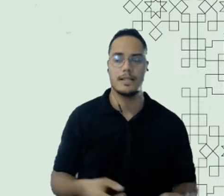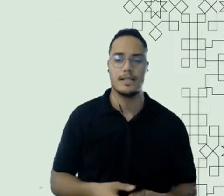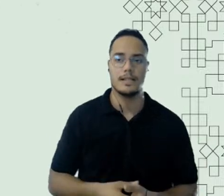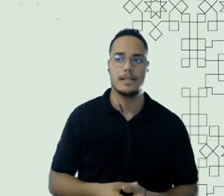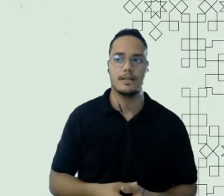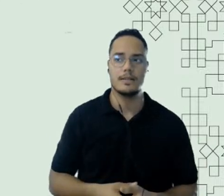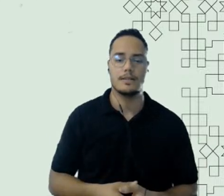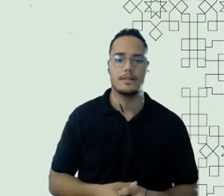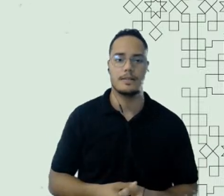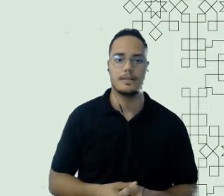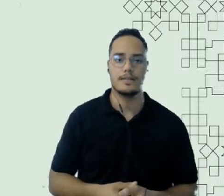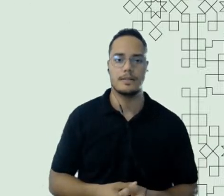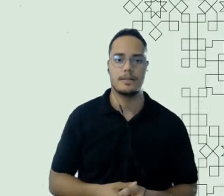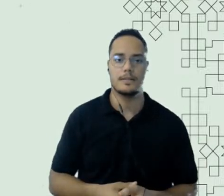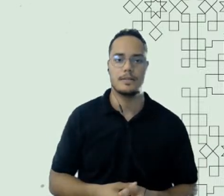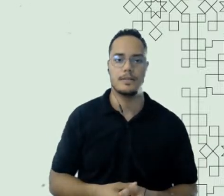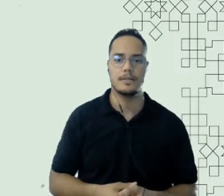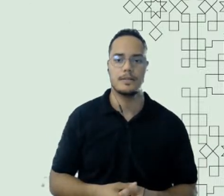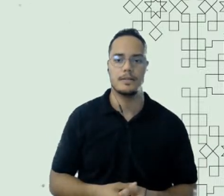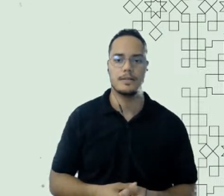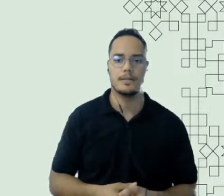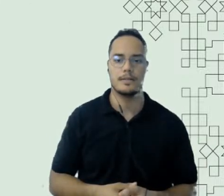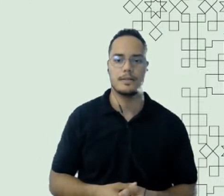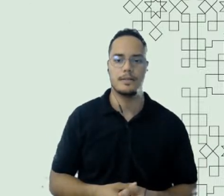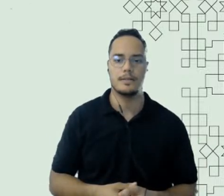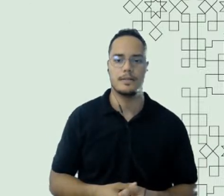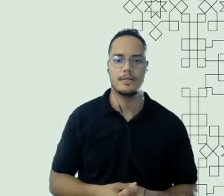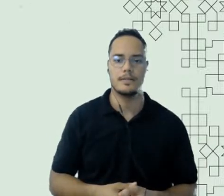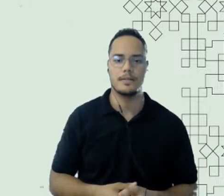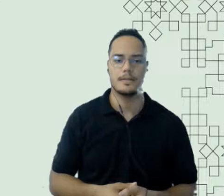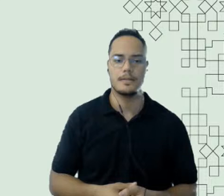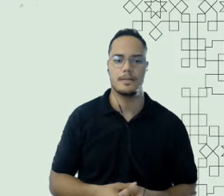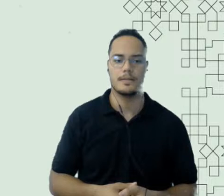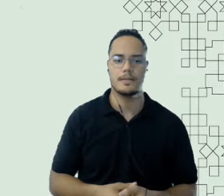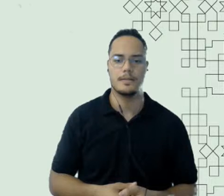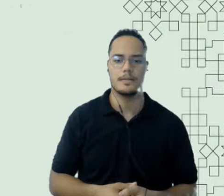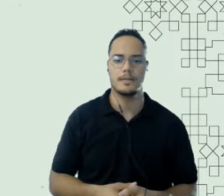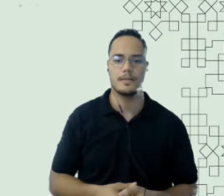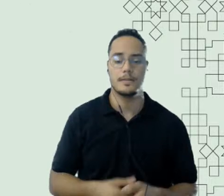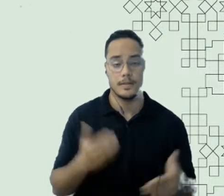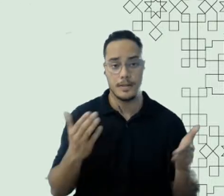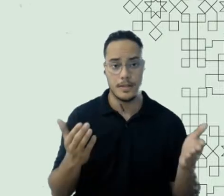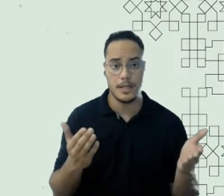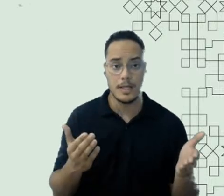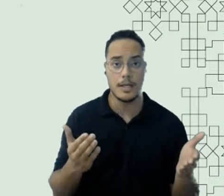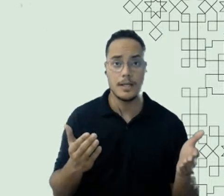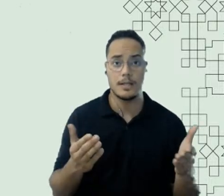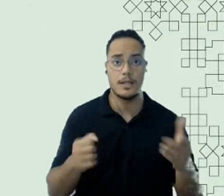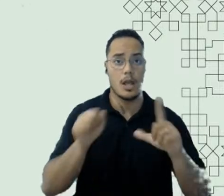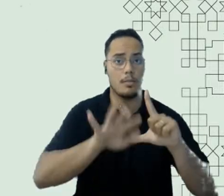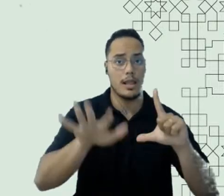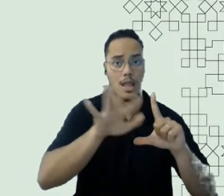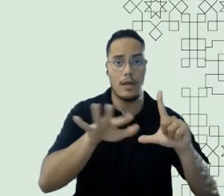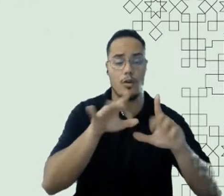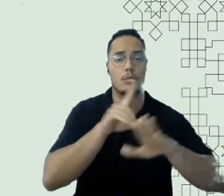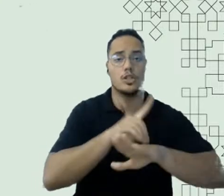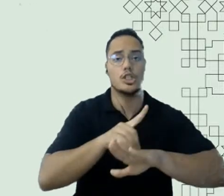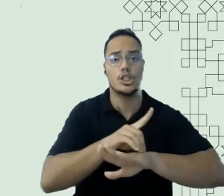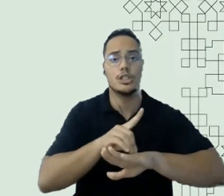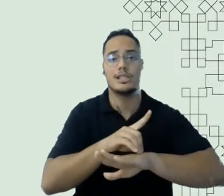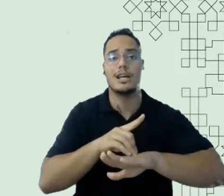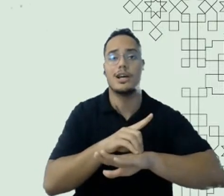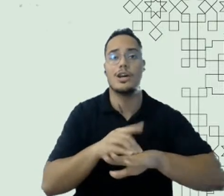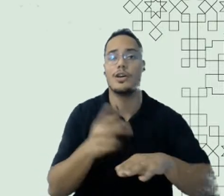mostly the music industry called the value gap. The gap of value between the value that was produced in the music industry by the